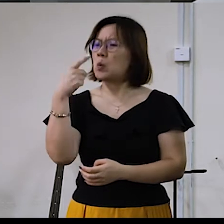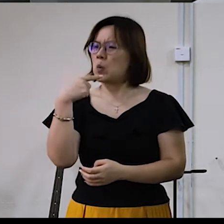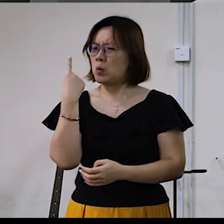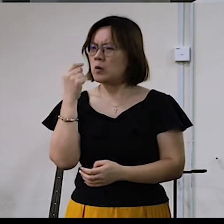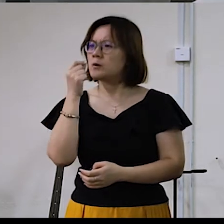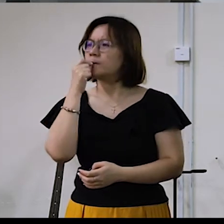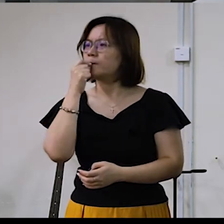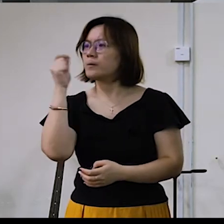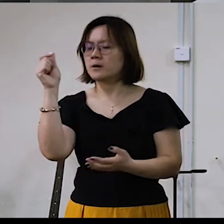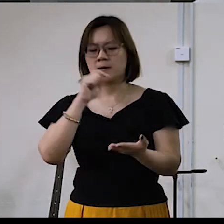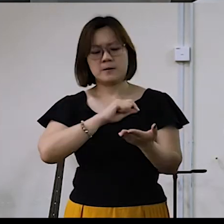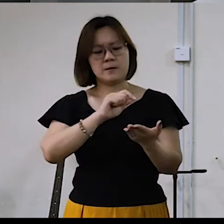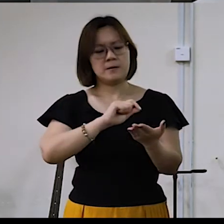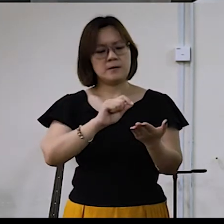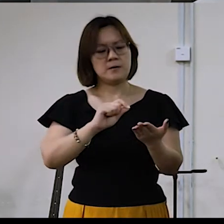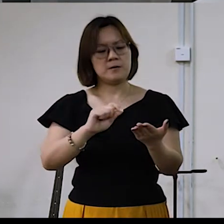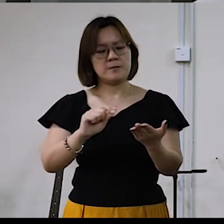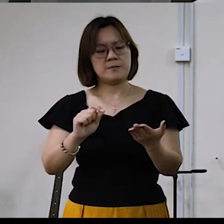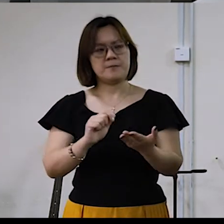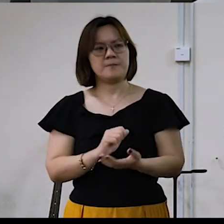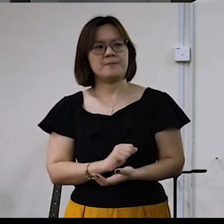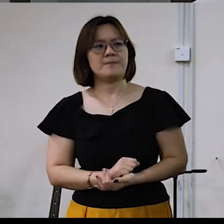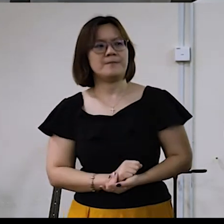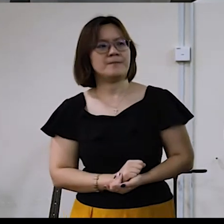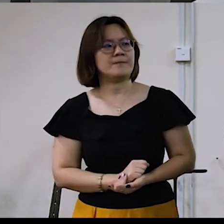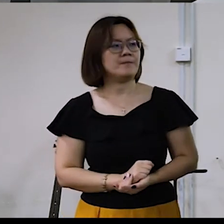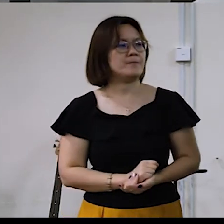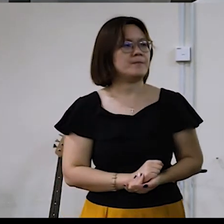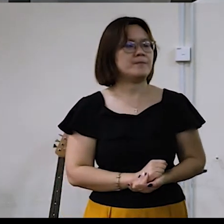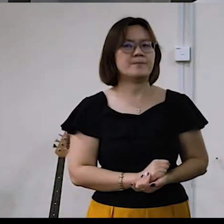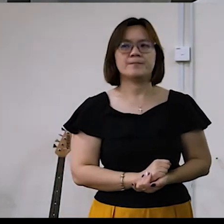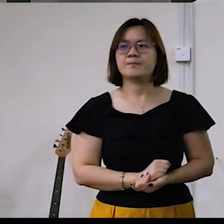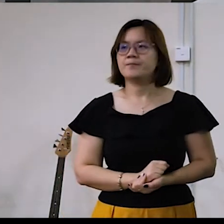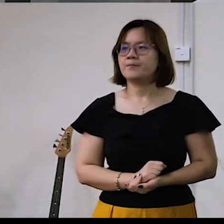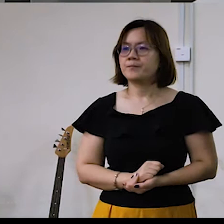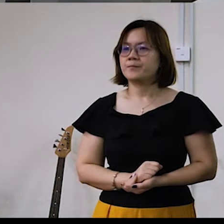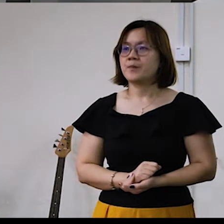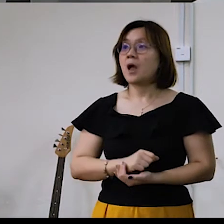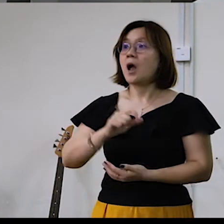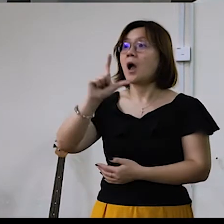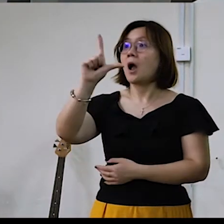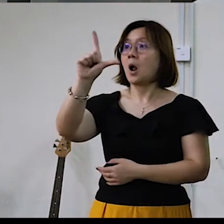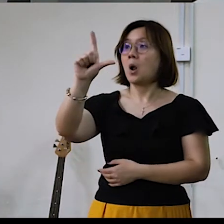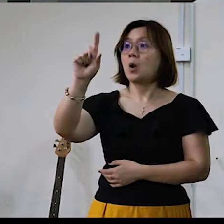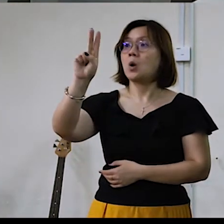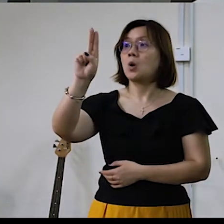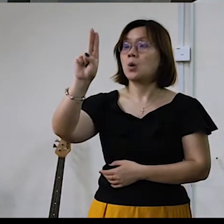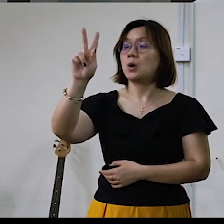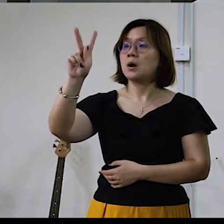For a long time I also thought it's Paul. Actually, it's not Paul. It's Luke. Okay, the one